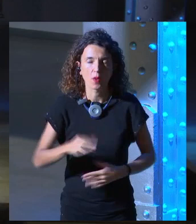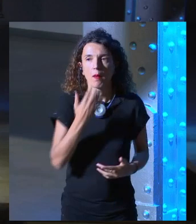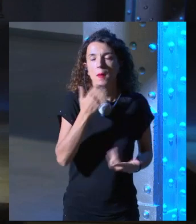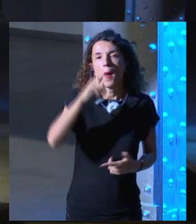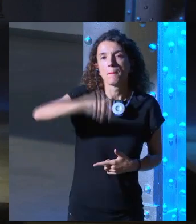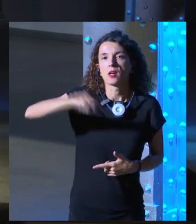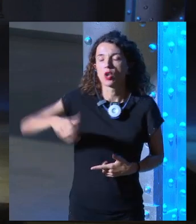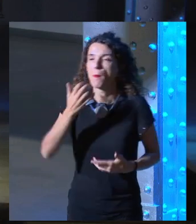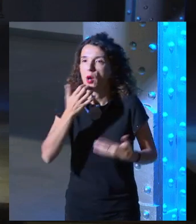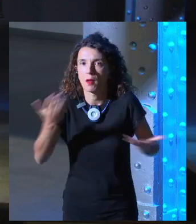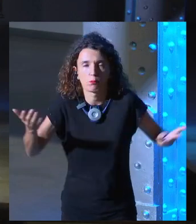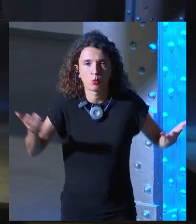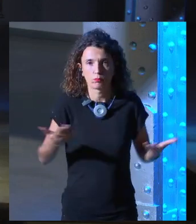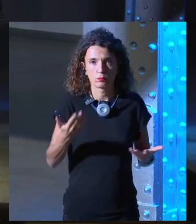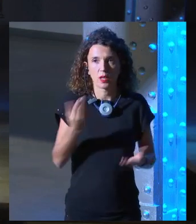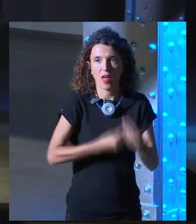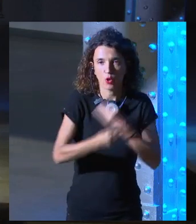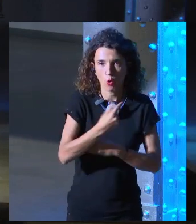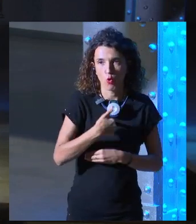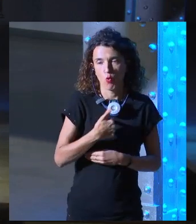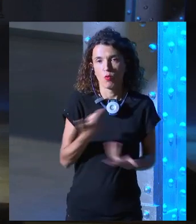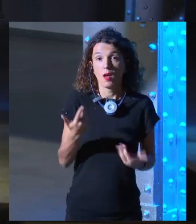when I began writing, people who are